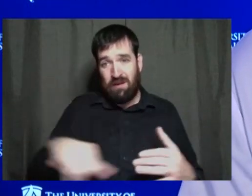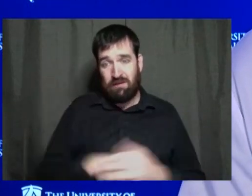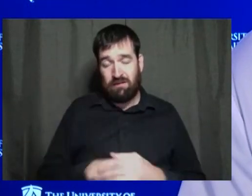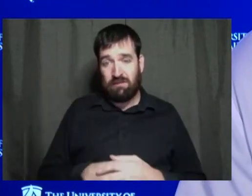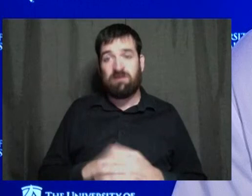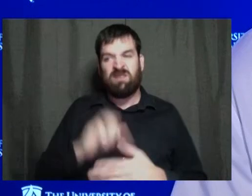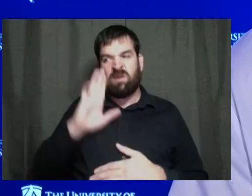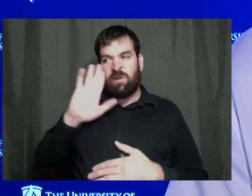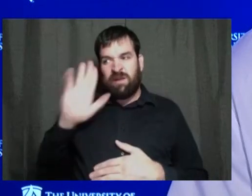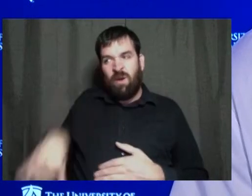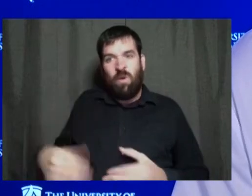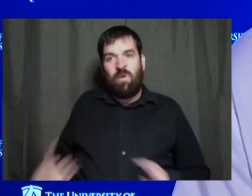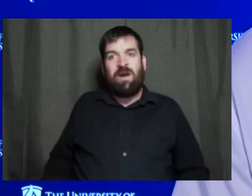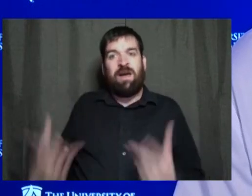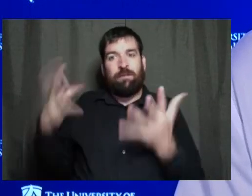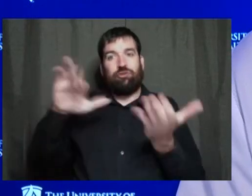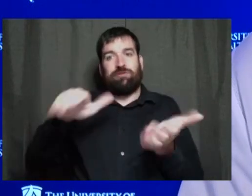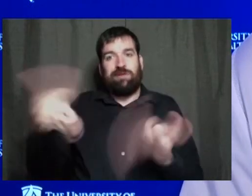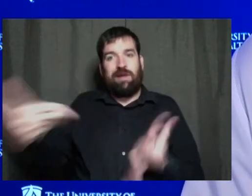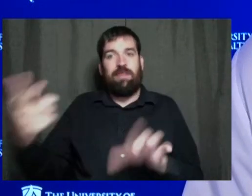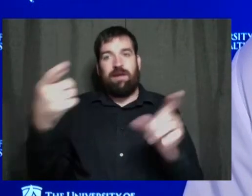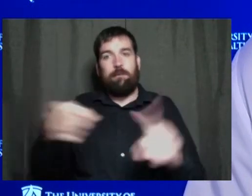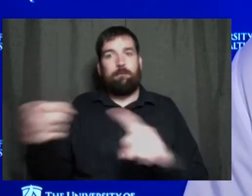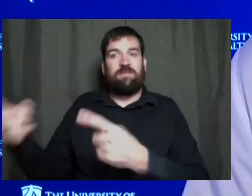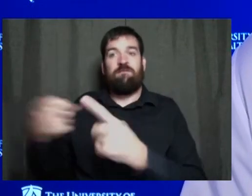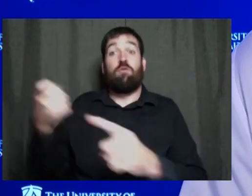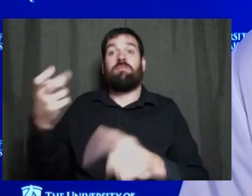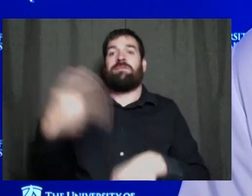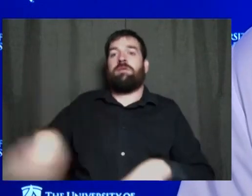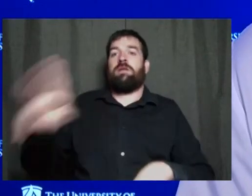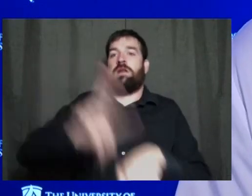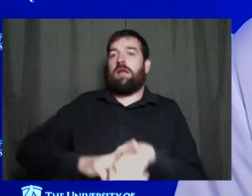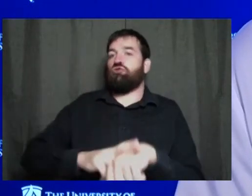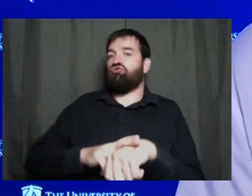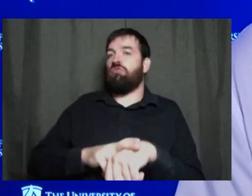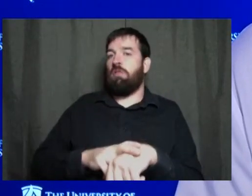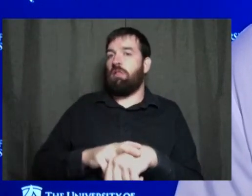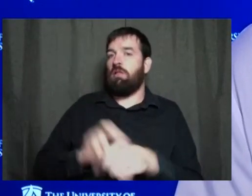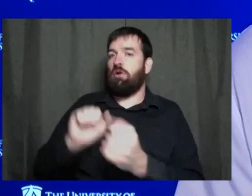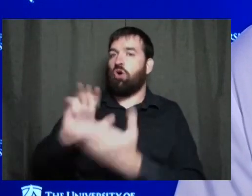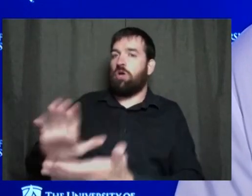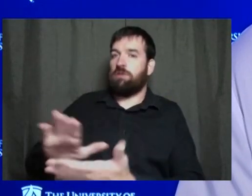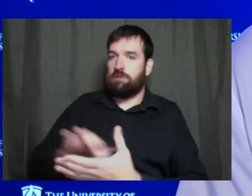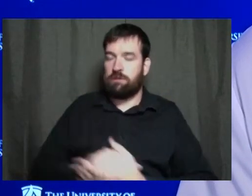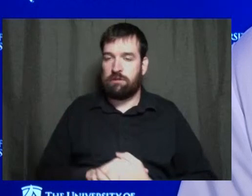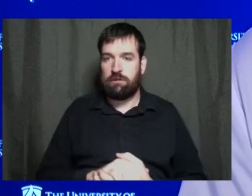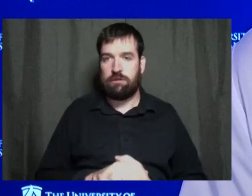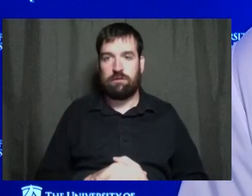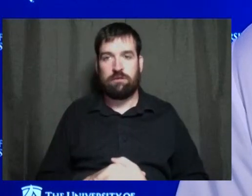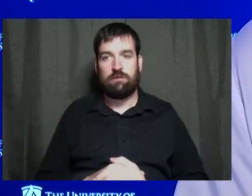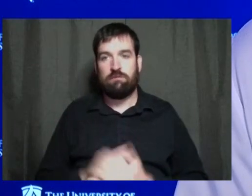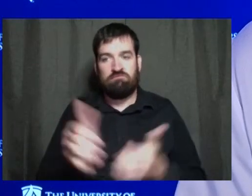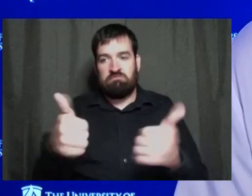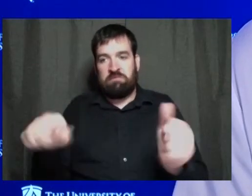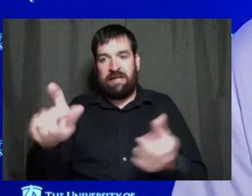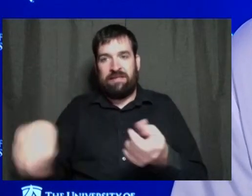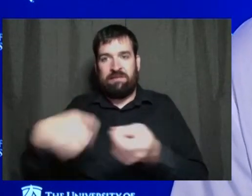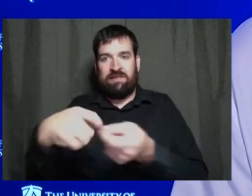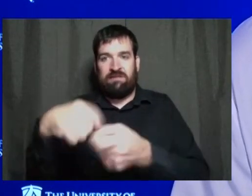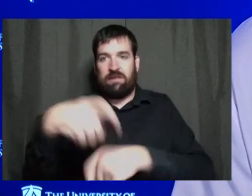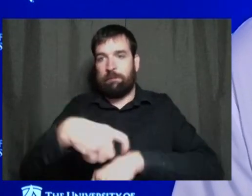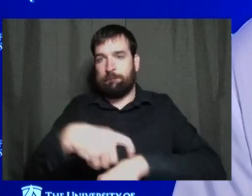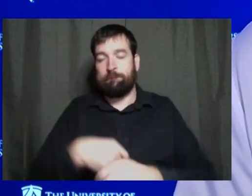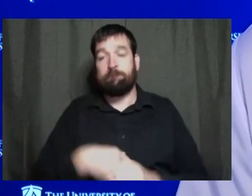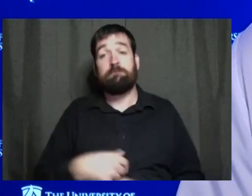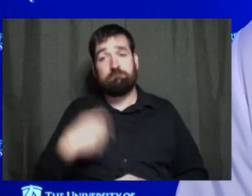occurs in the United States from natural causes and things of that nature in any given year or any given time. We do know